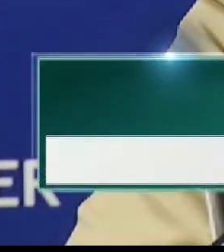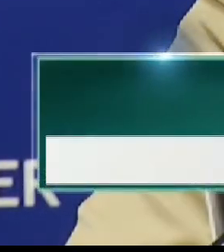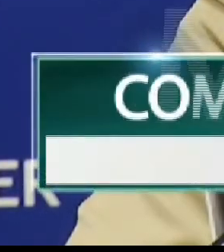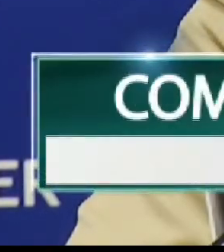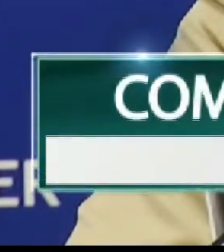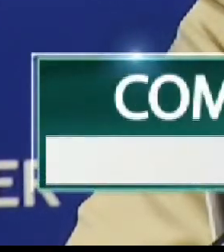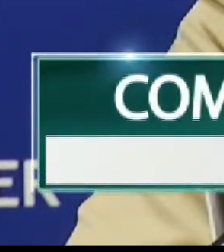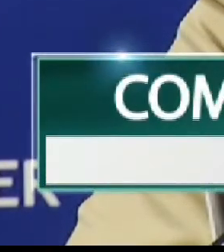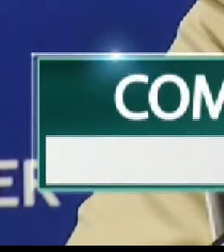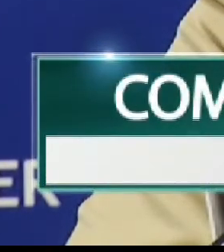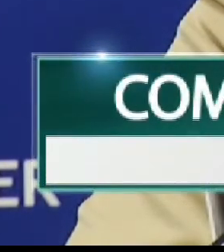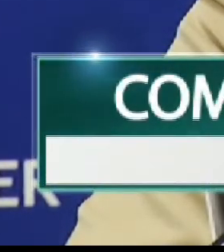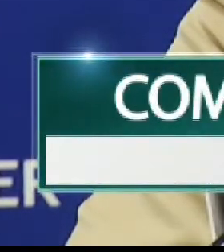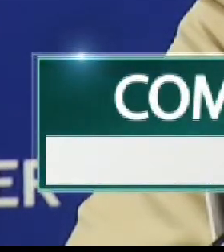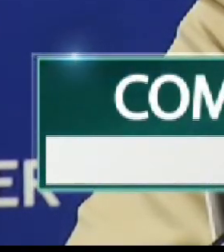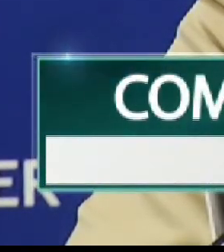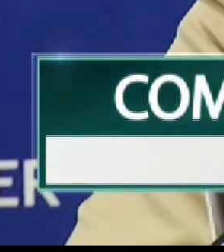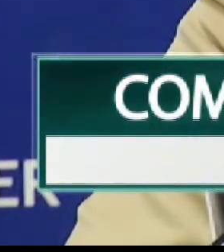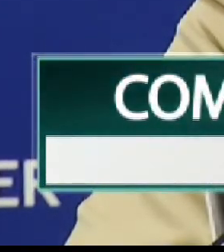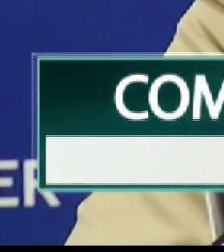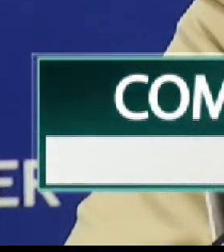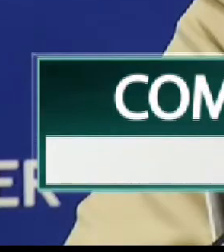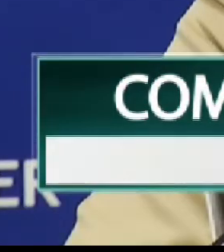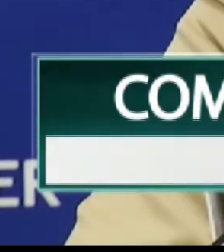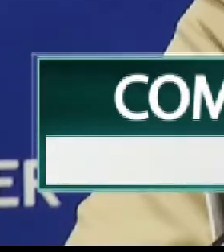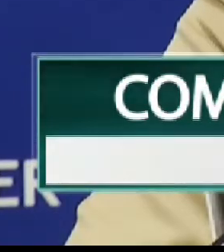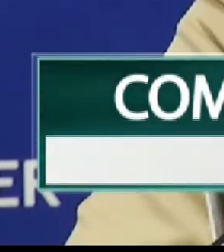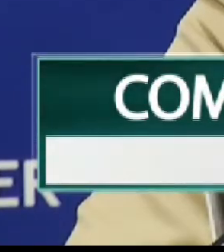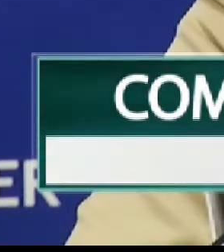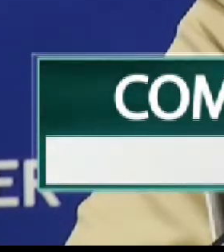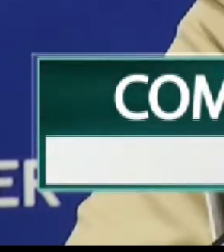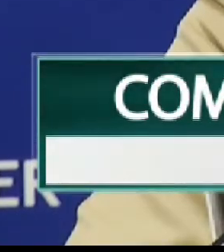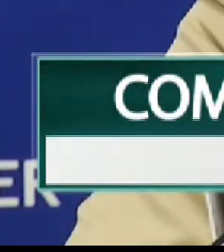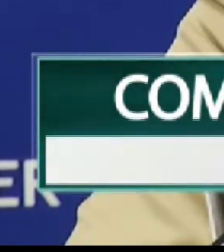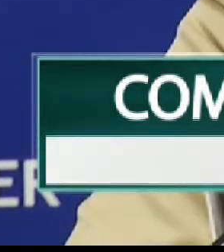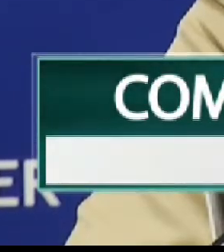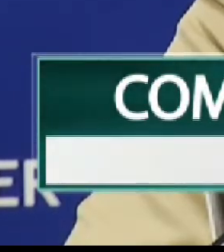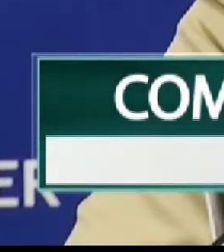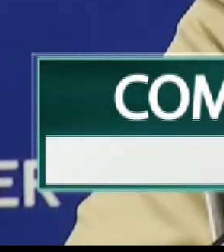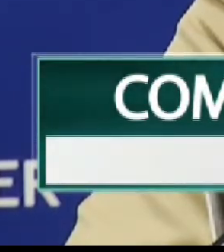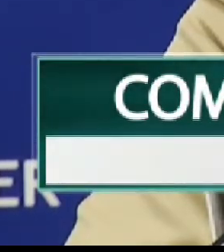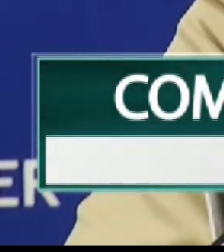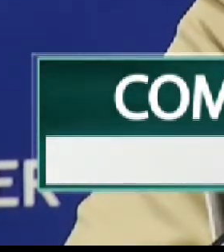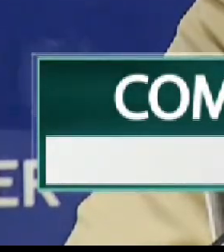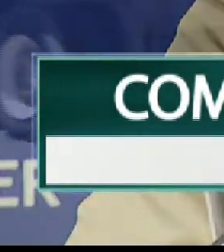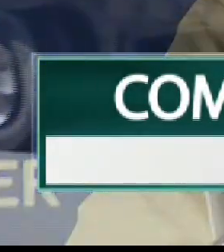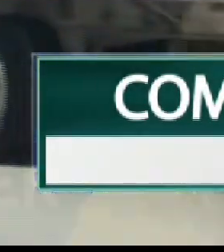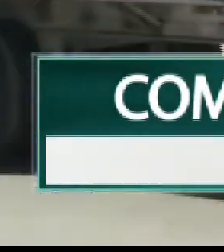Well, coming up, one I do ends up becoming I won't. We'll explain coming up.